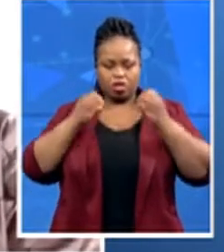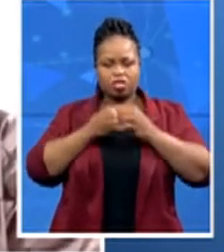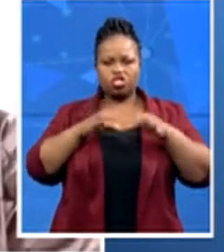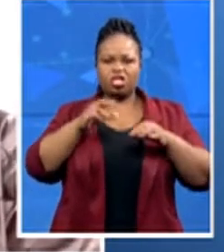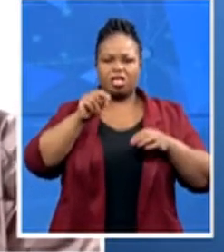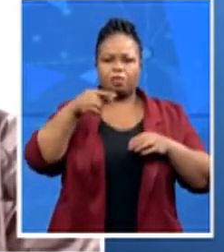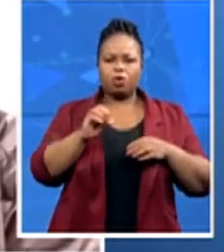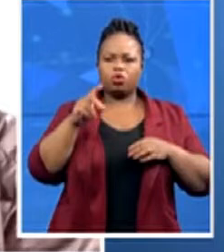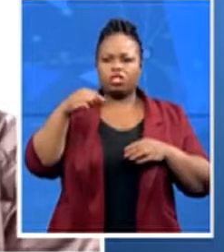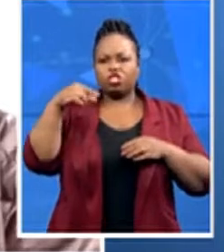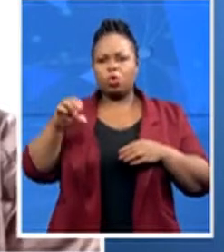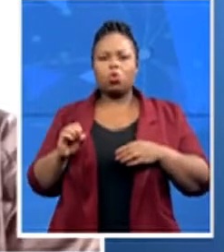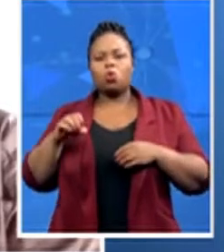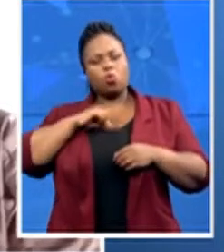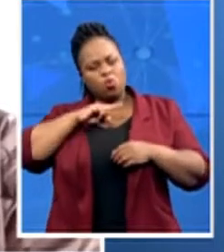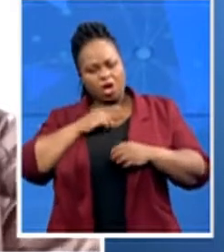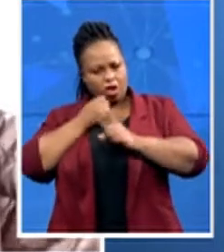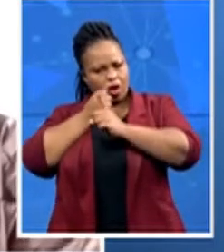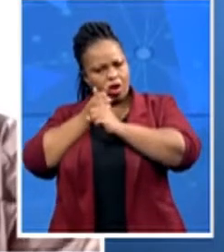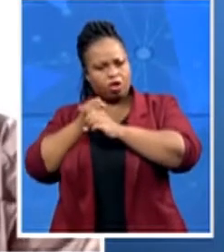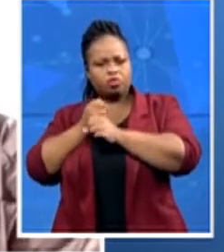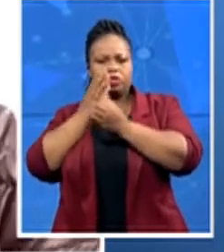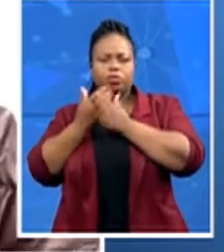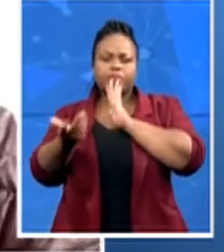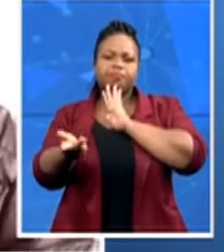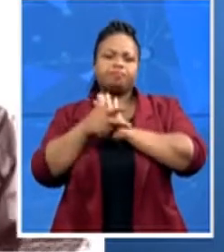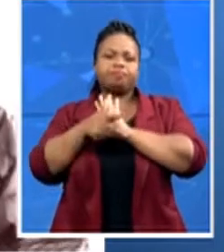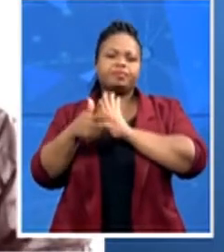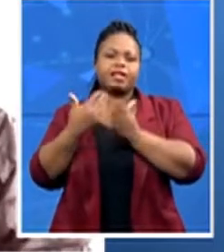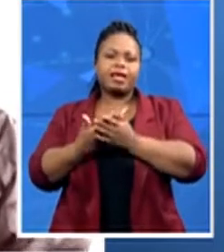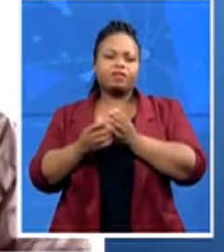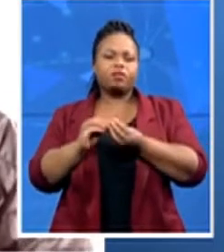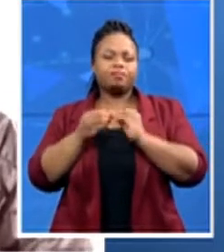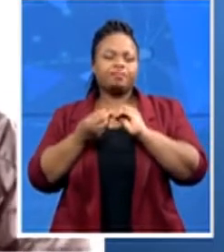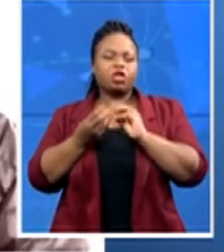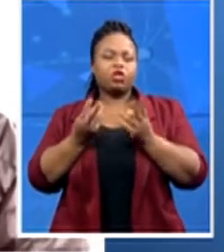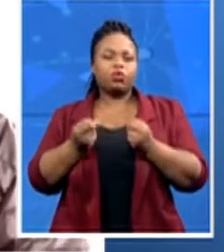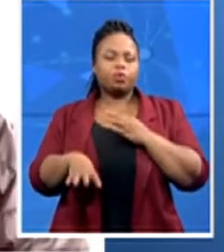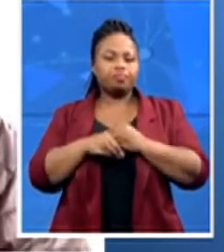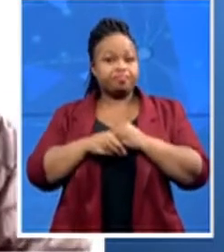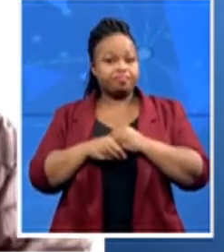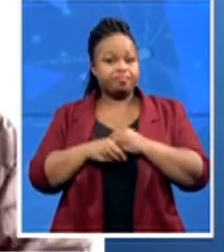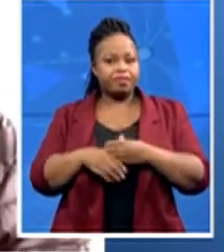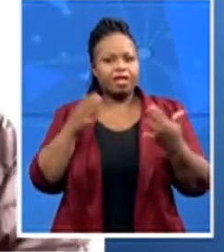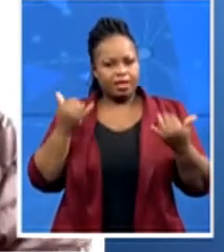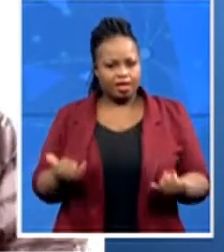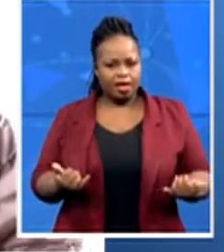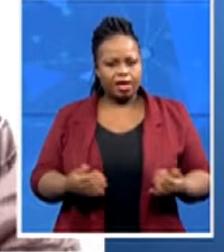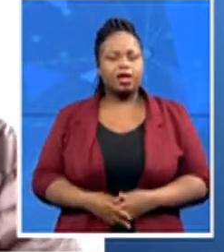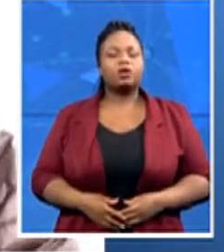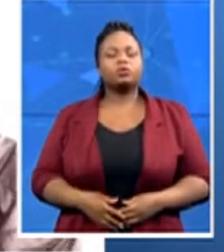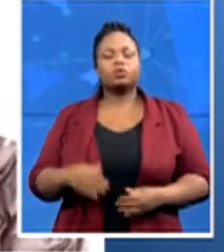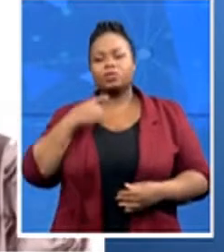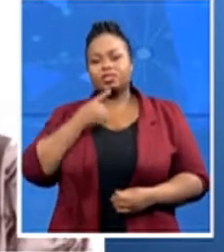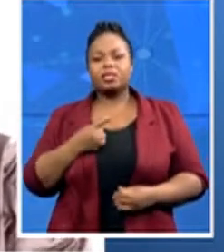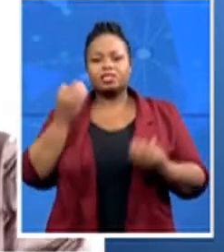that provision is included in the amendments. So now it requires prosecutors to be diligent, to fight